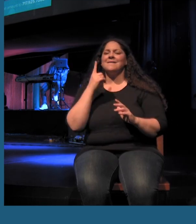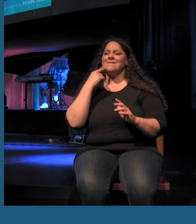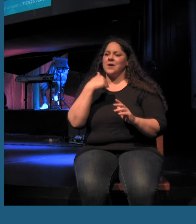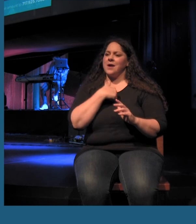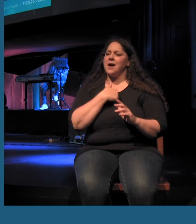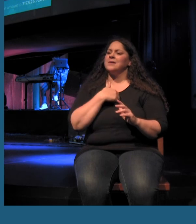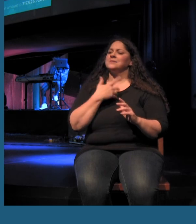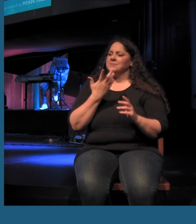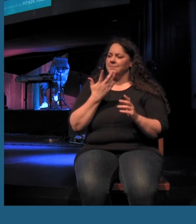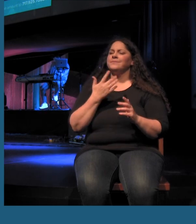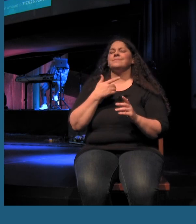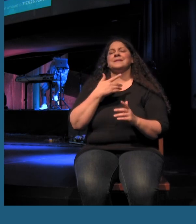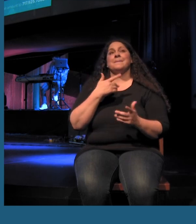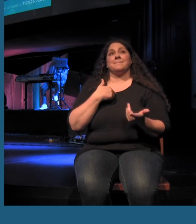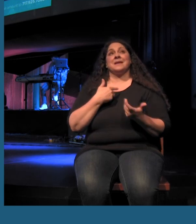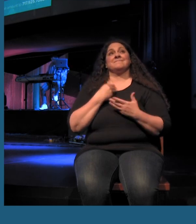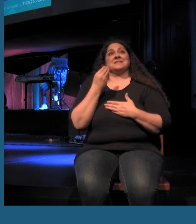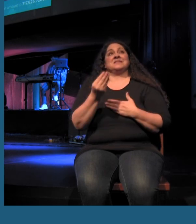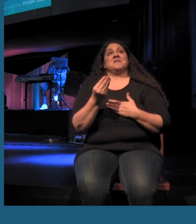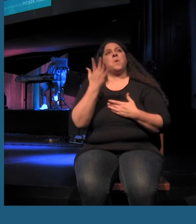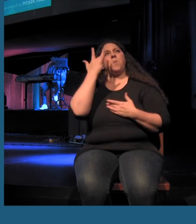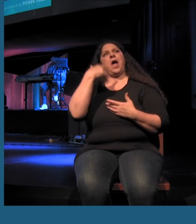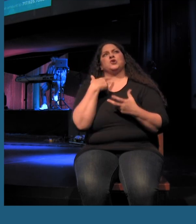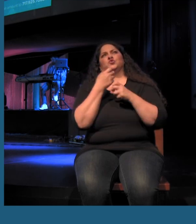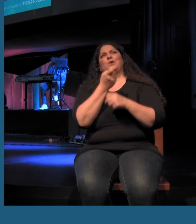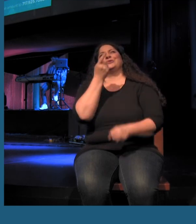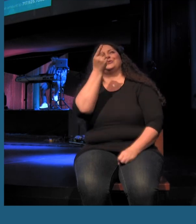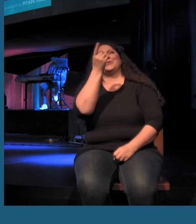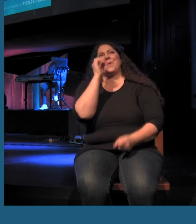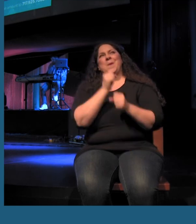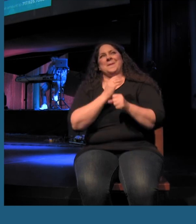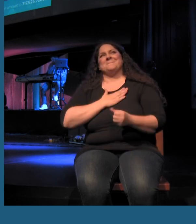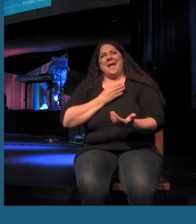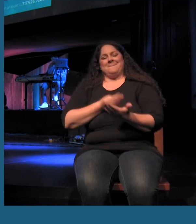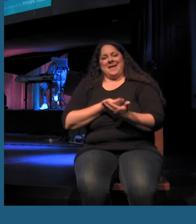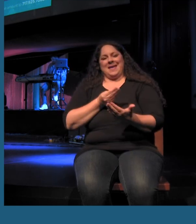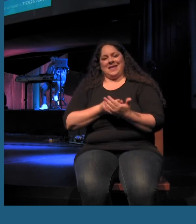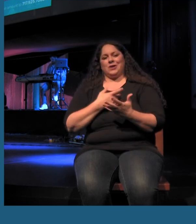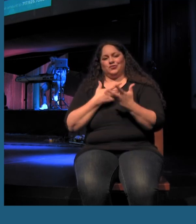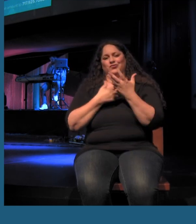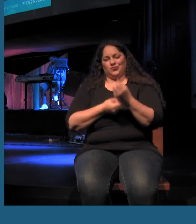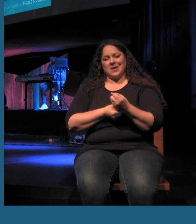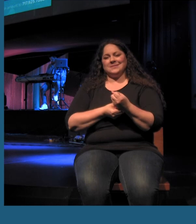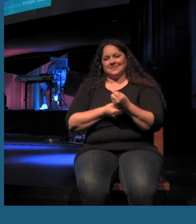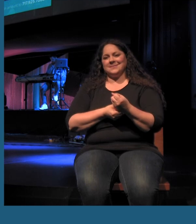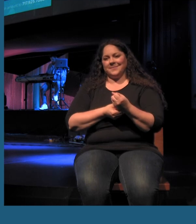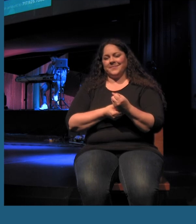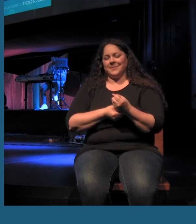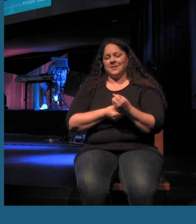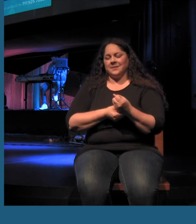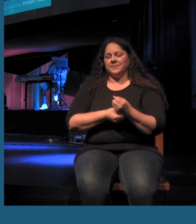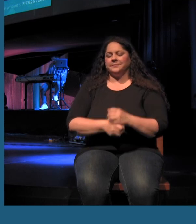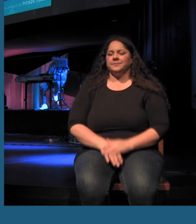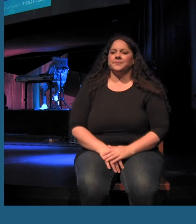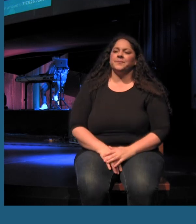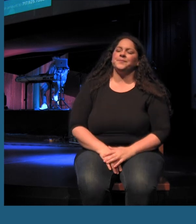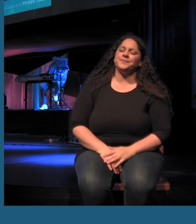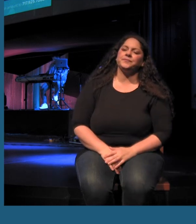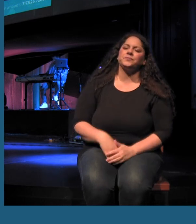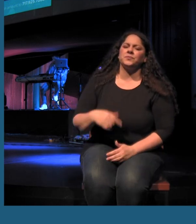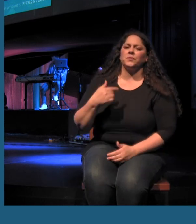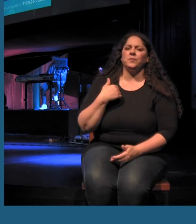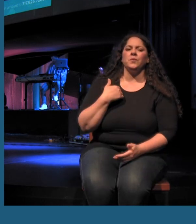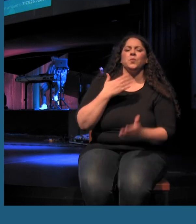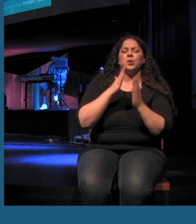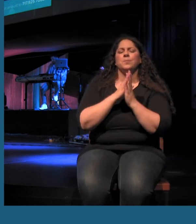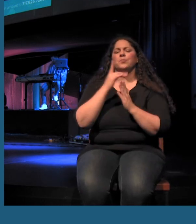with an open hand, say, God, I trust you with my finances. So I just want to pray a blessing over you as we're in this time, moment of giving, and just